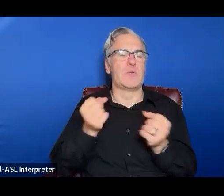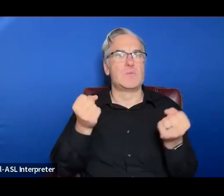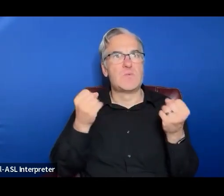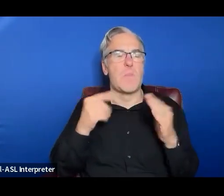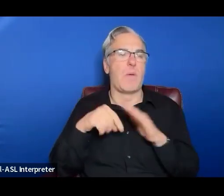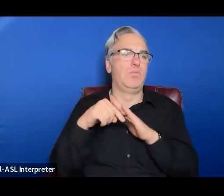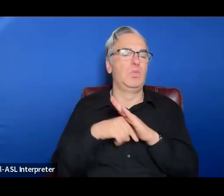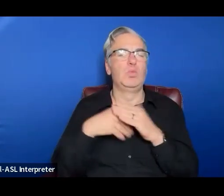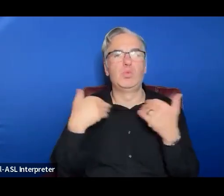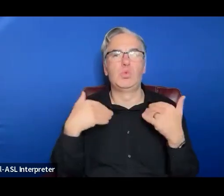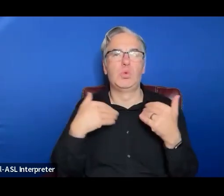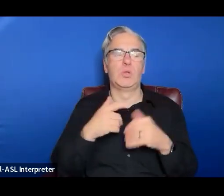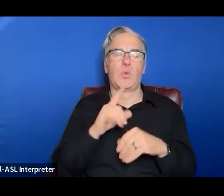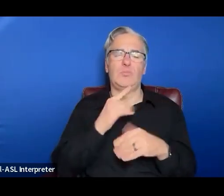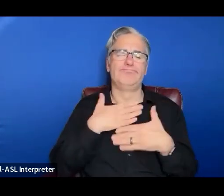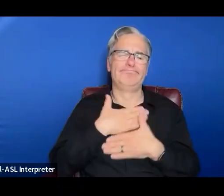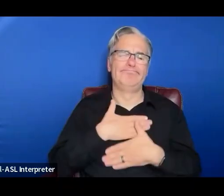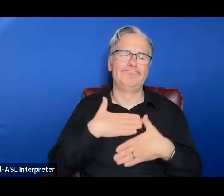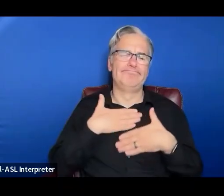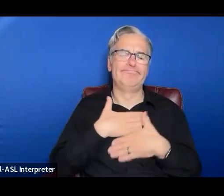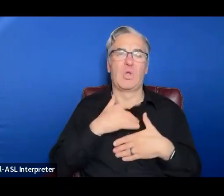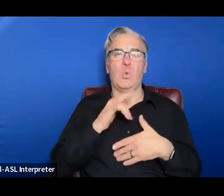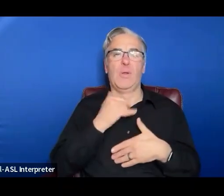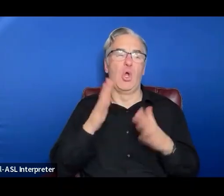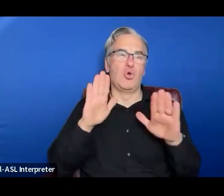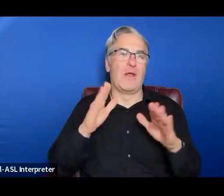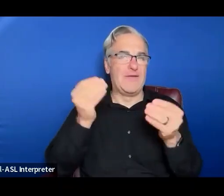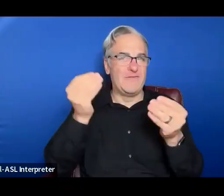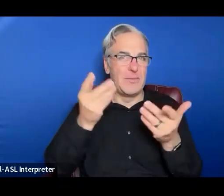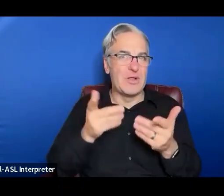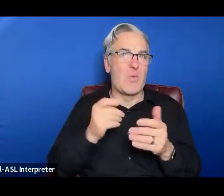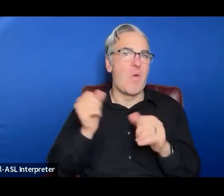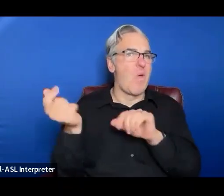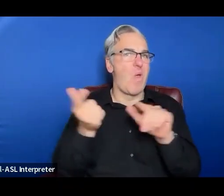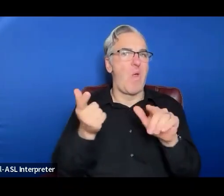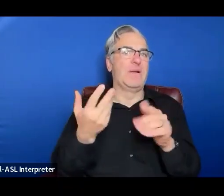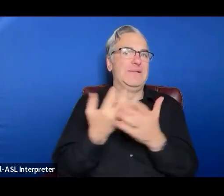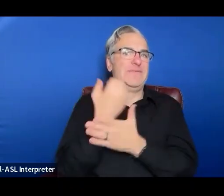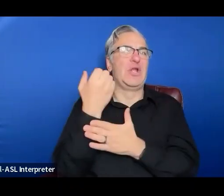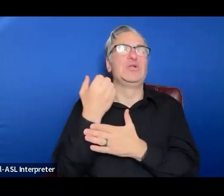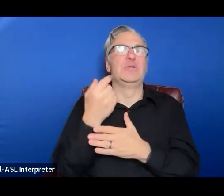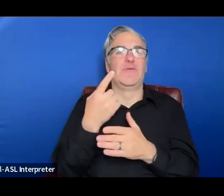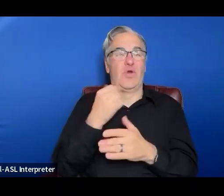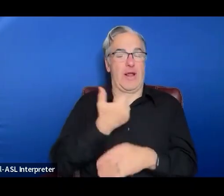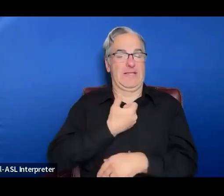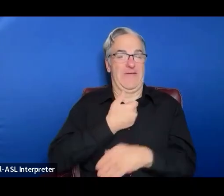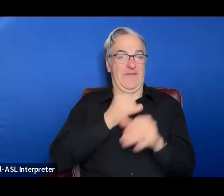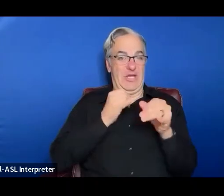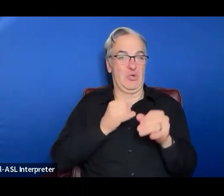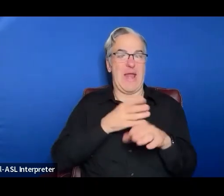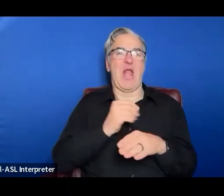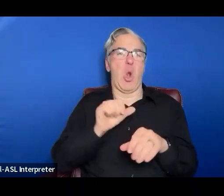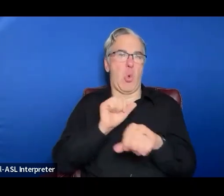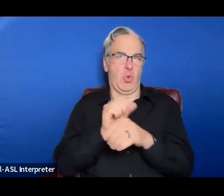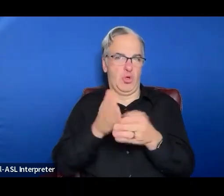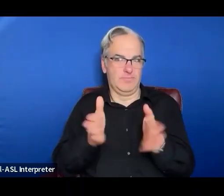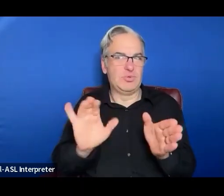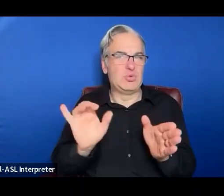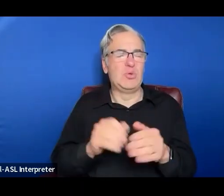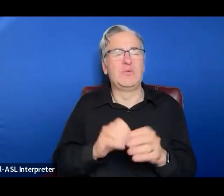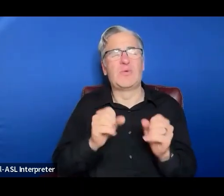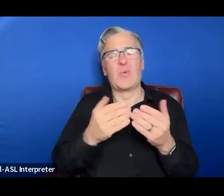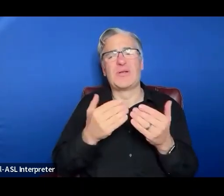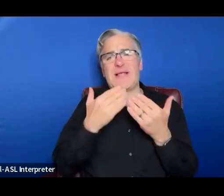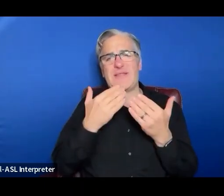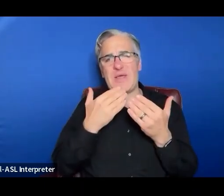much depth to this. And so I appreciate it. But it's really great information that we can all use both in our own individual lives and our work. So I